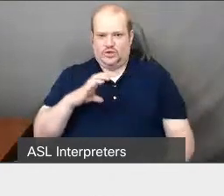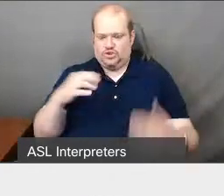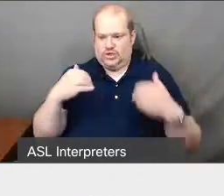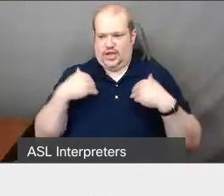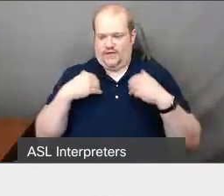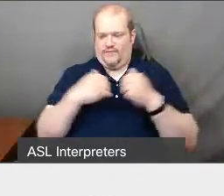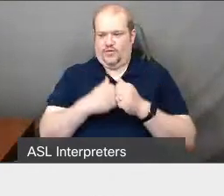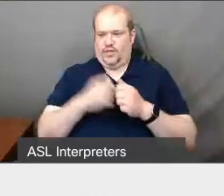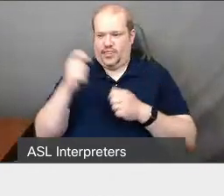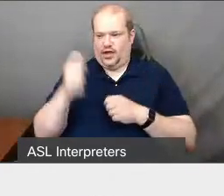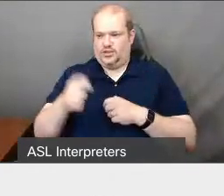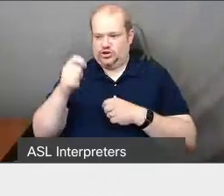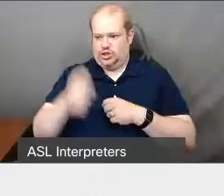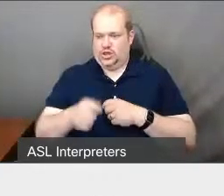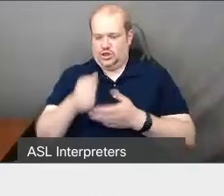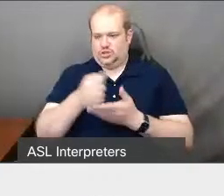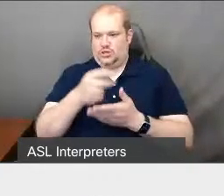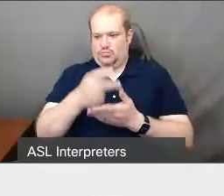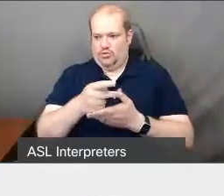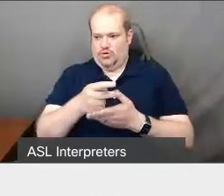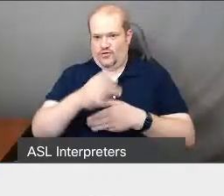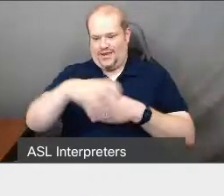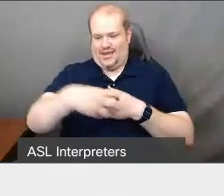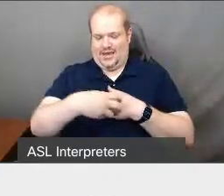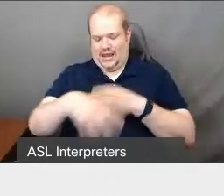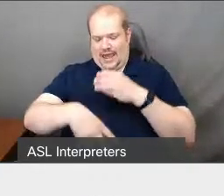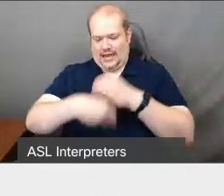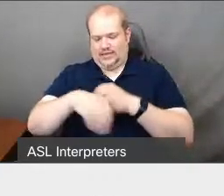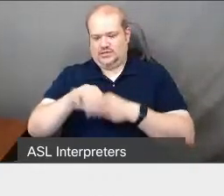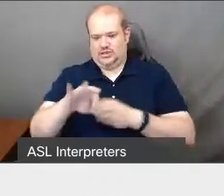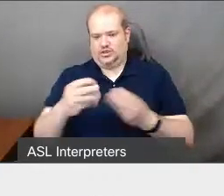a judge-approved annexation of property?